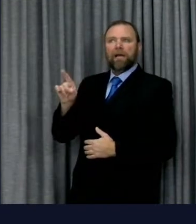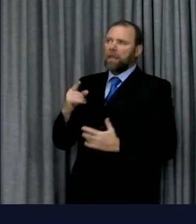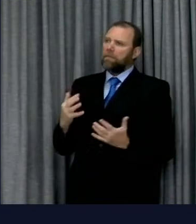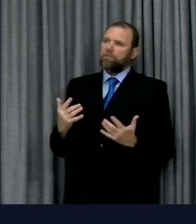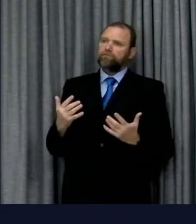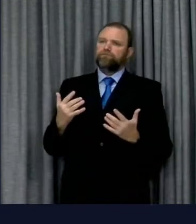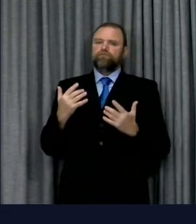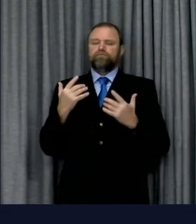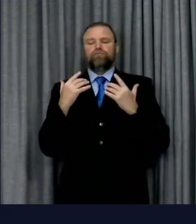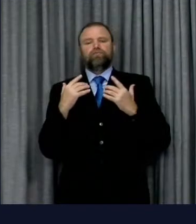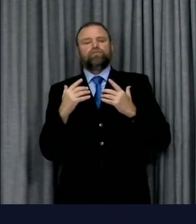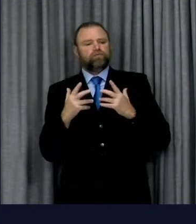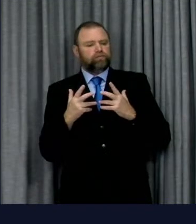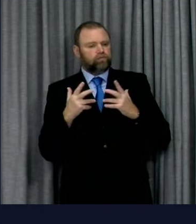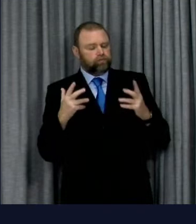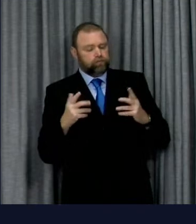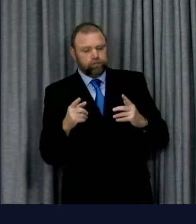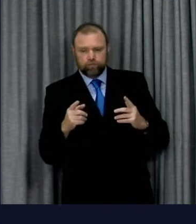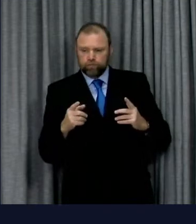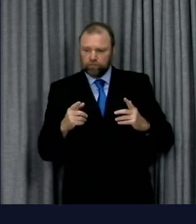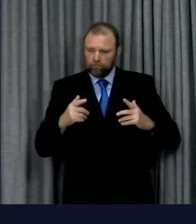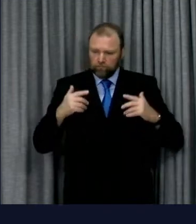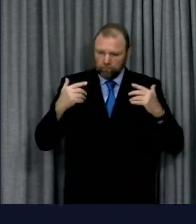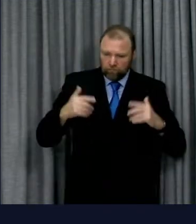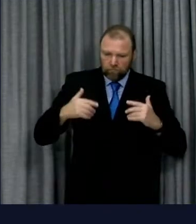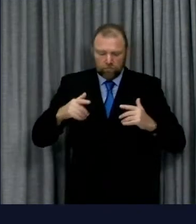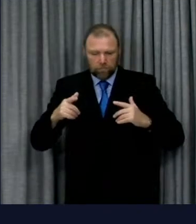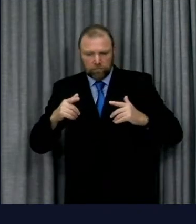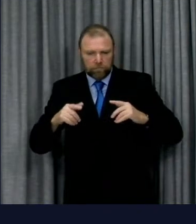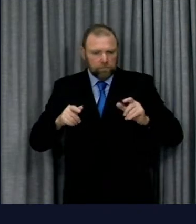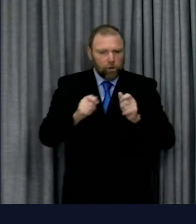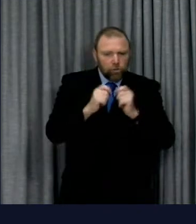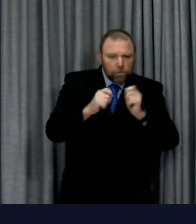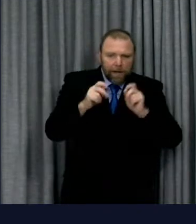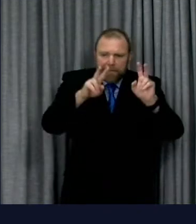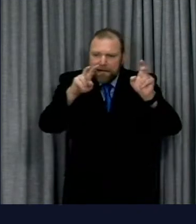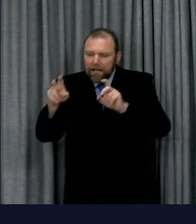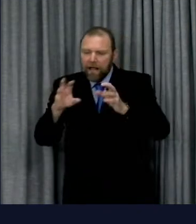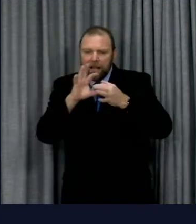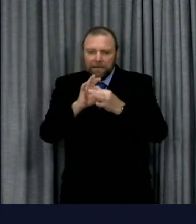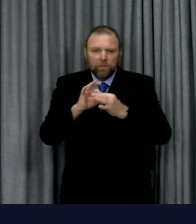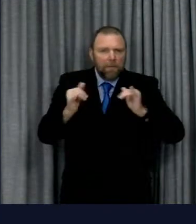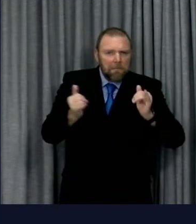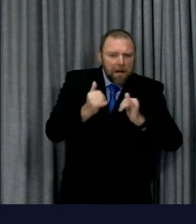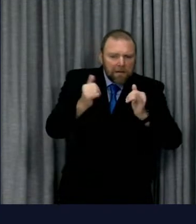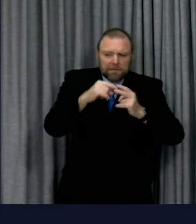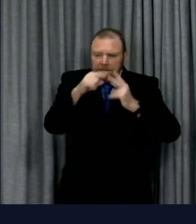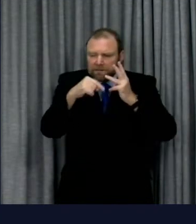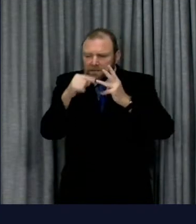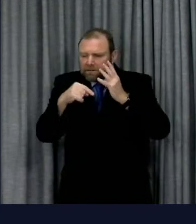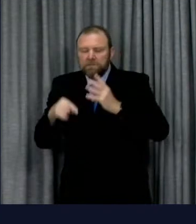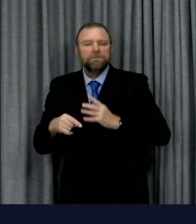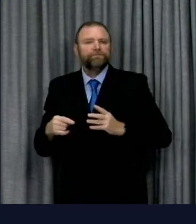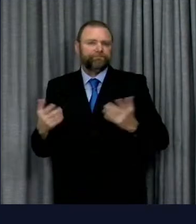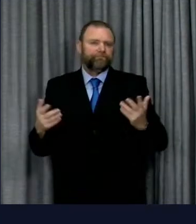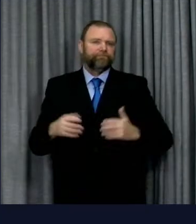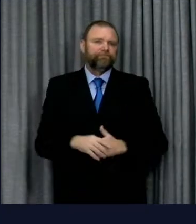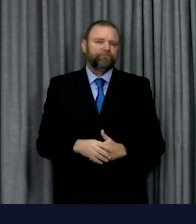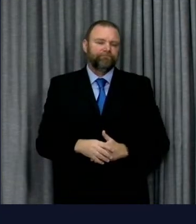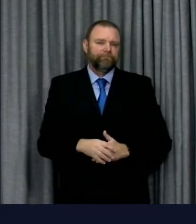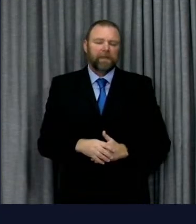overwhelmed by the headlines that surround the dreadful events that went on in Downing